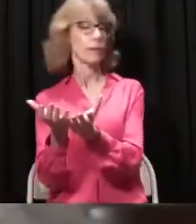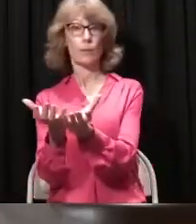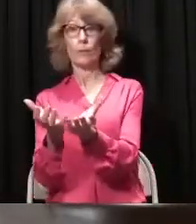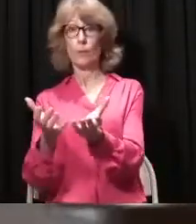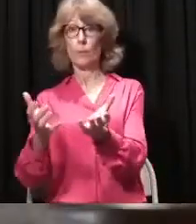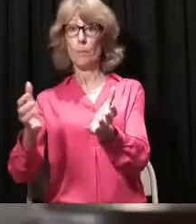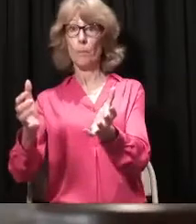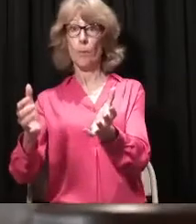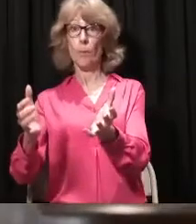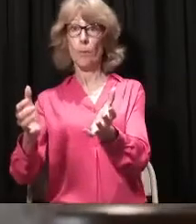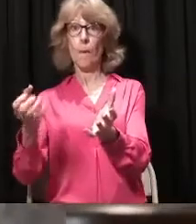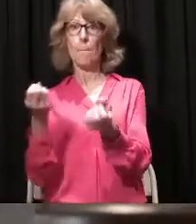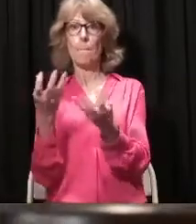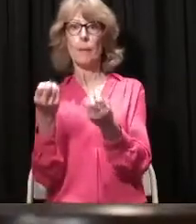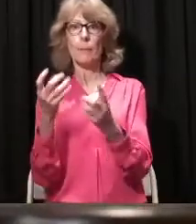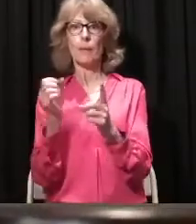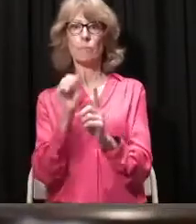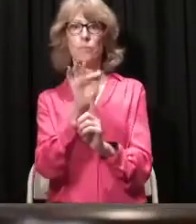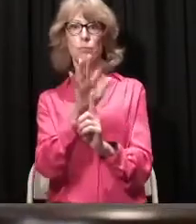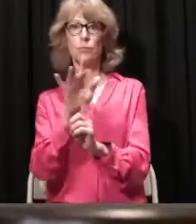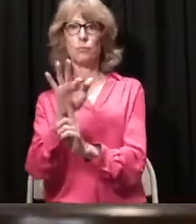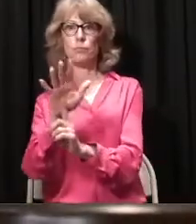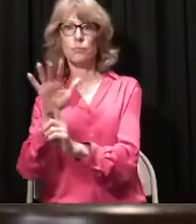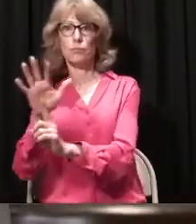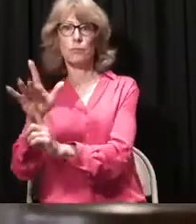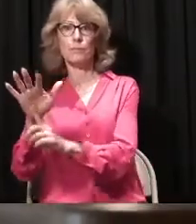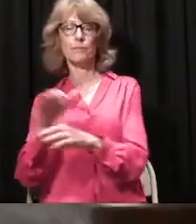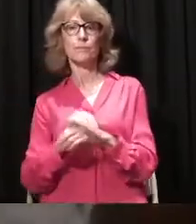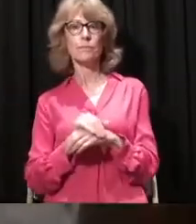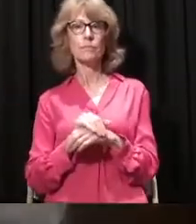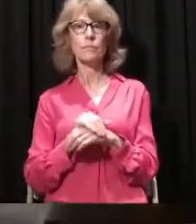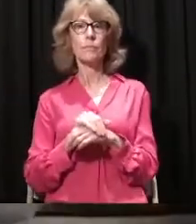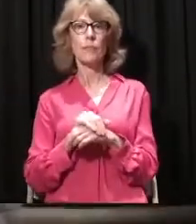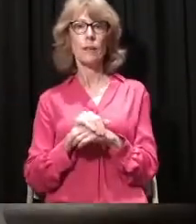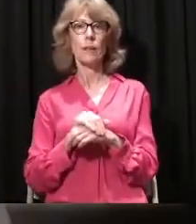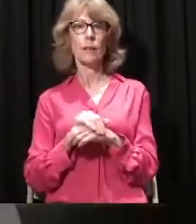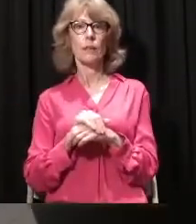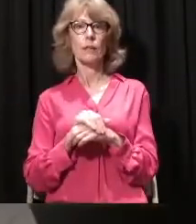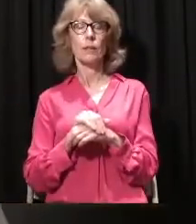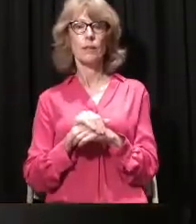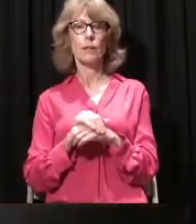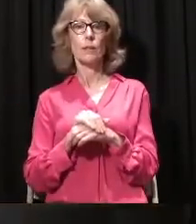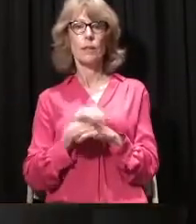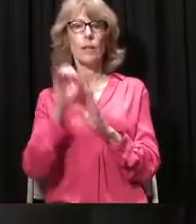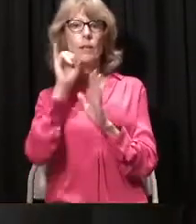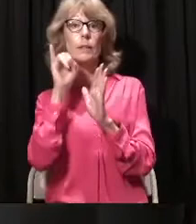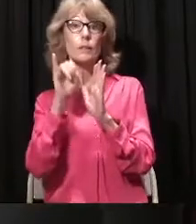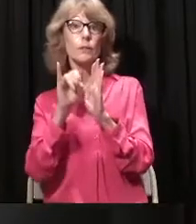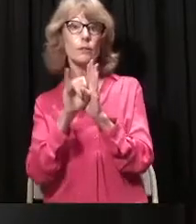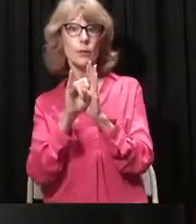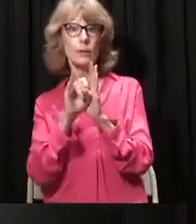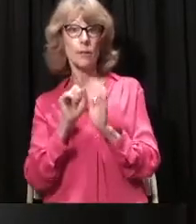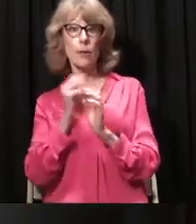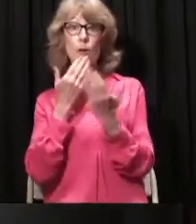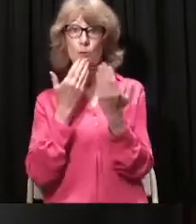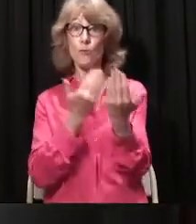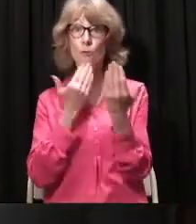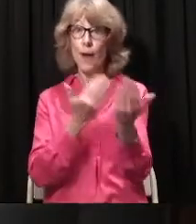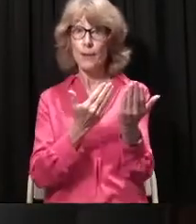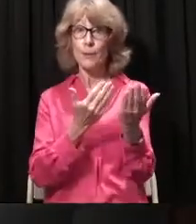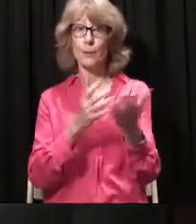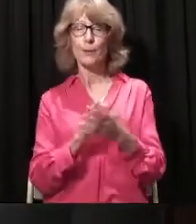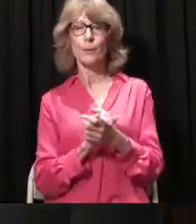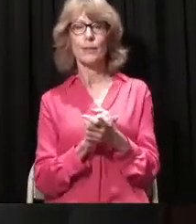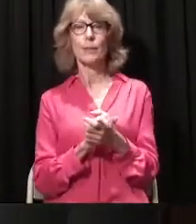in it. This is a good picture of what gratitude actually does. So first of all, I want to talk through this a little bit. I think the first